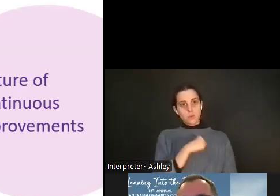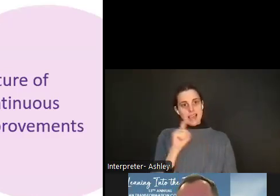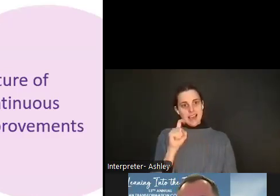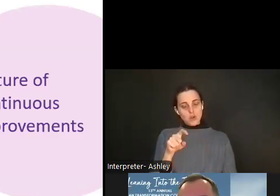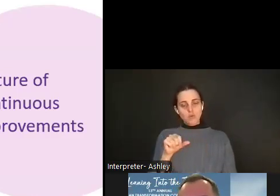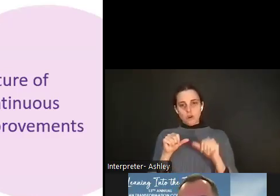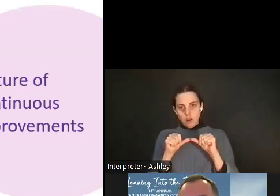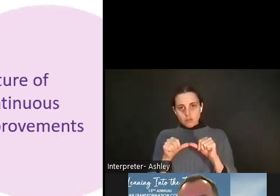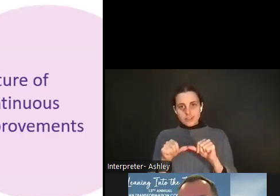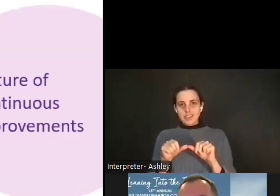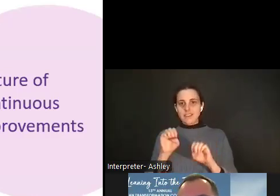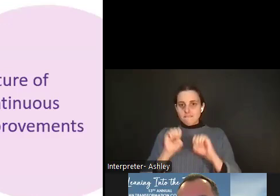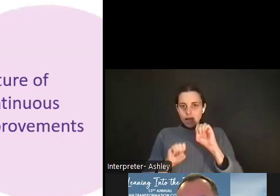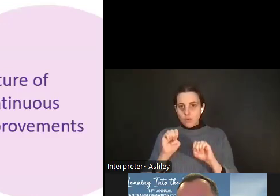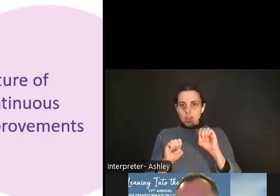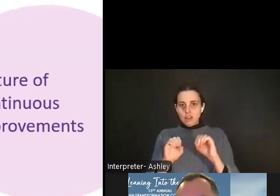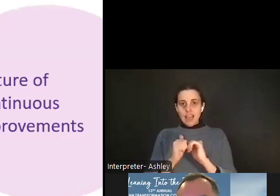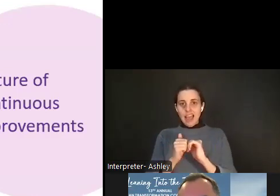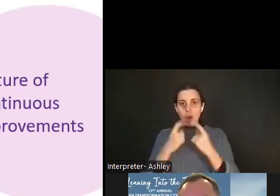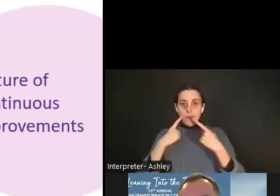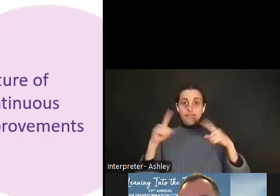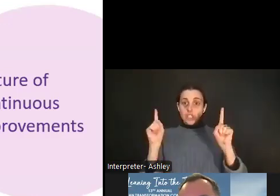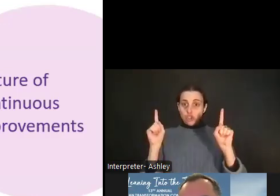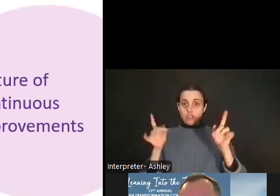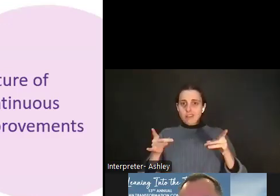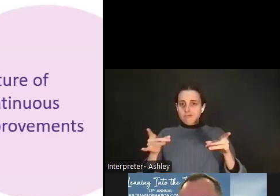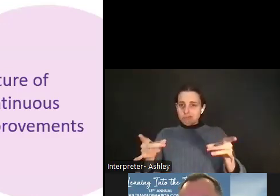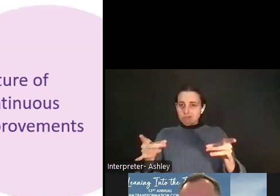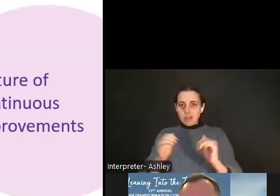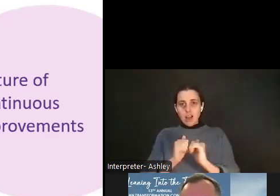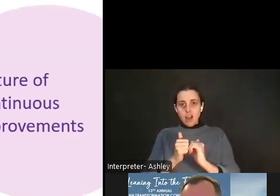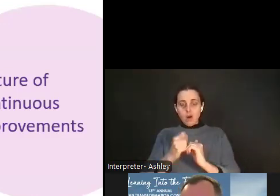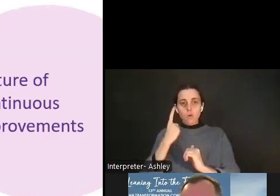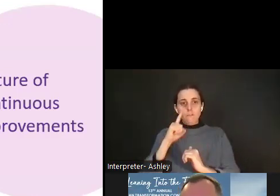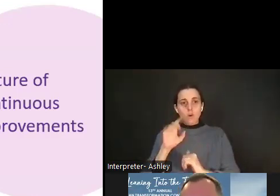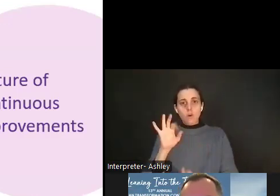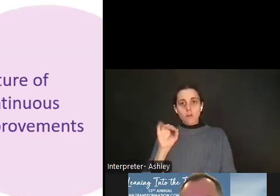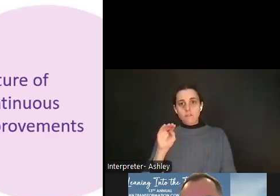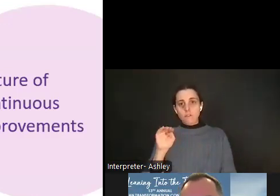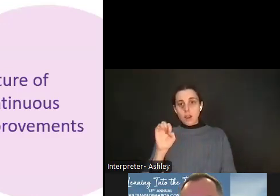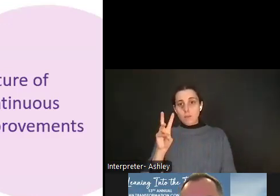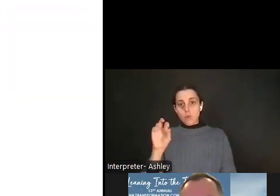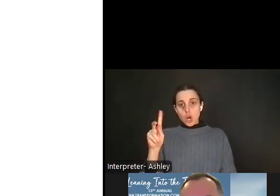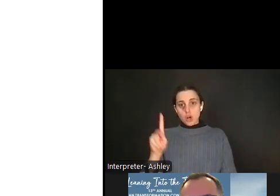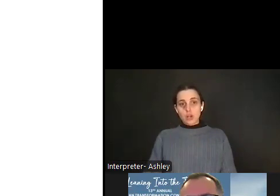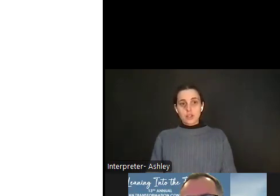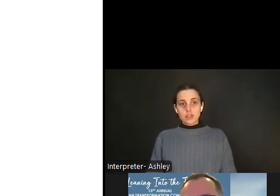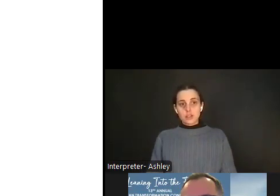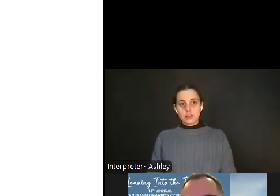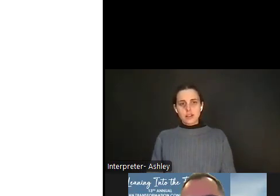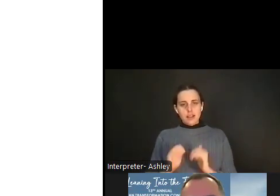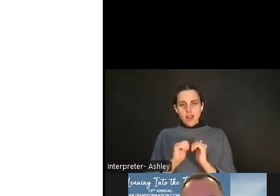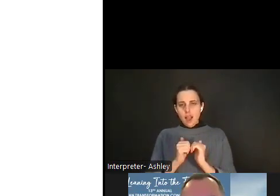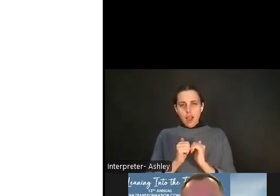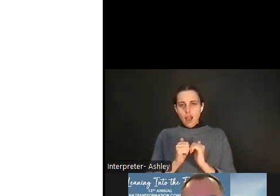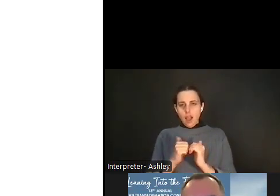the efficiency of the framework, the efficiency of all those different inputs. So how does it look? How do we